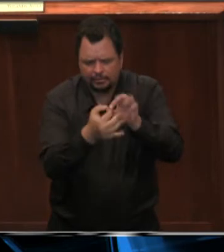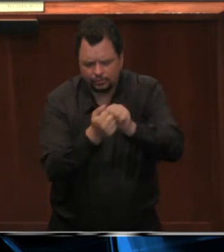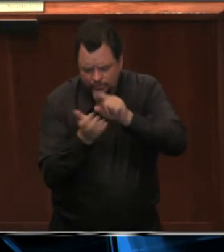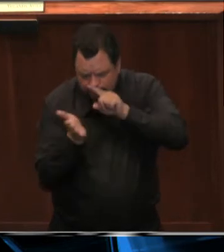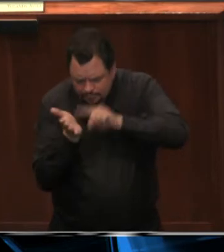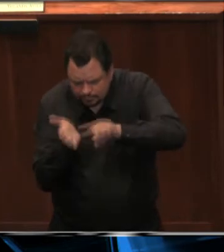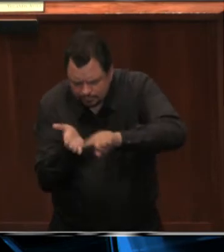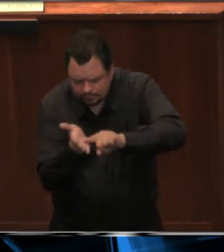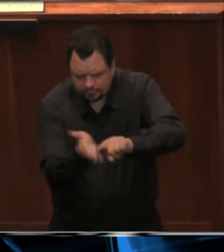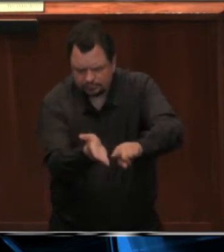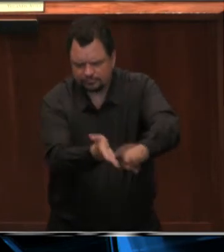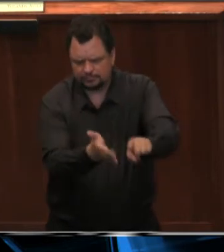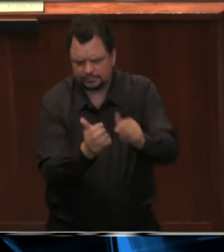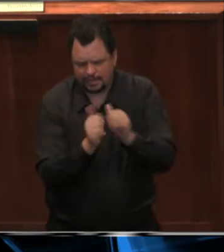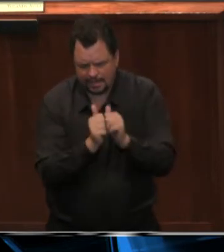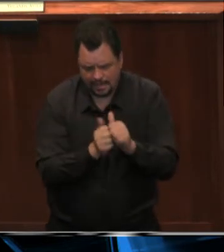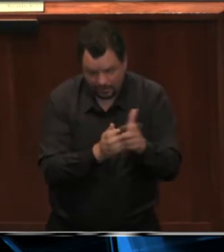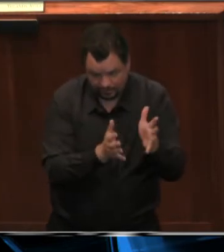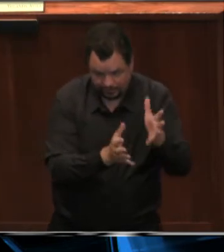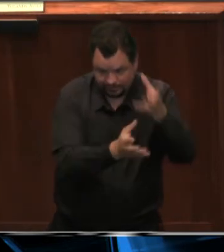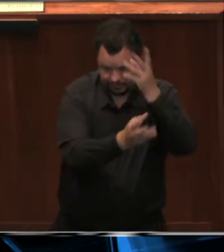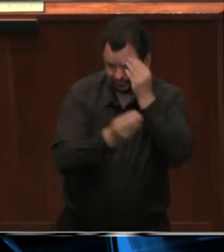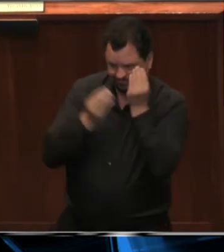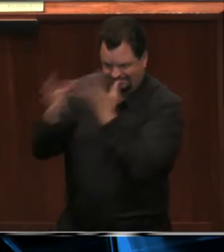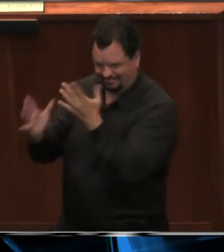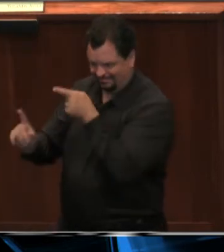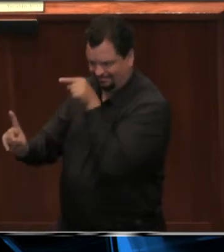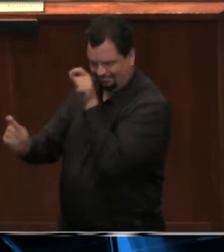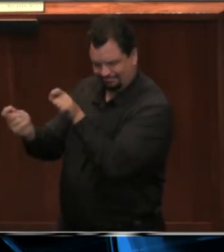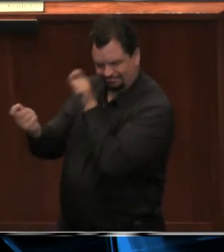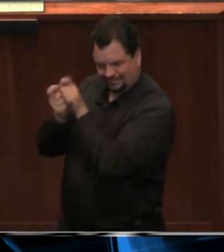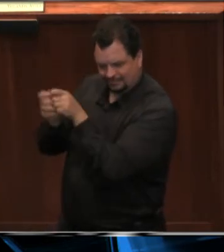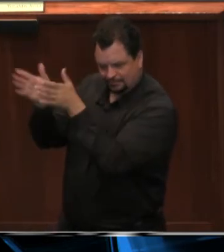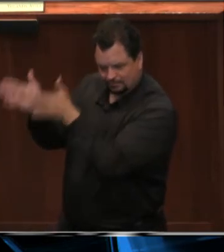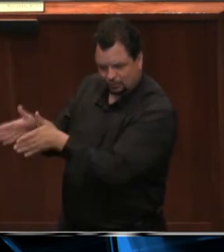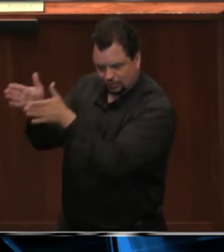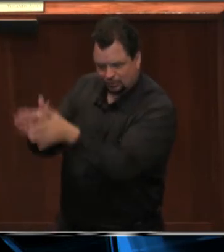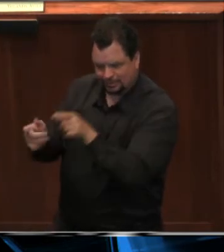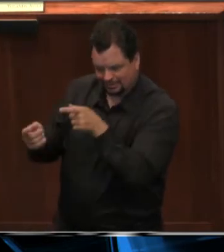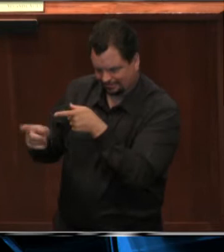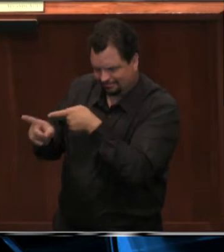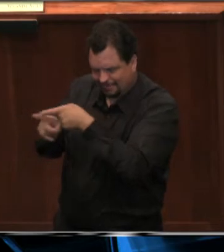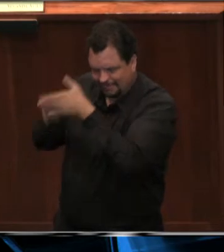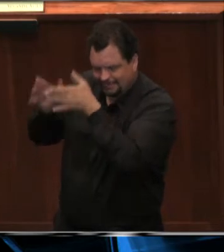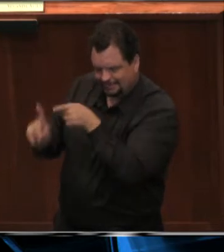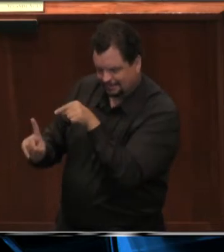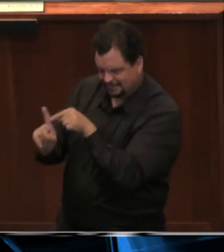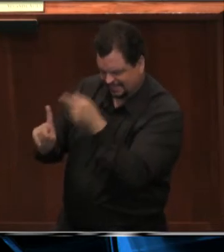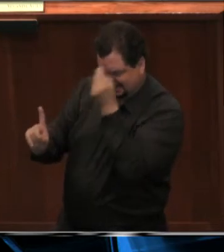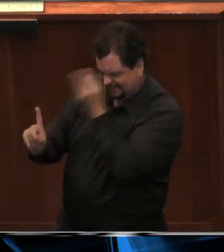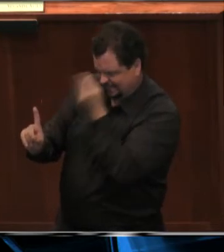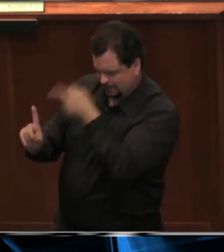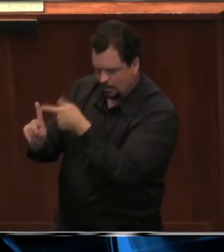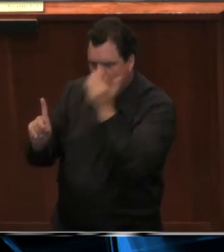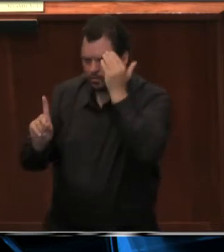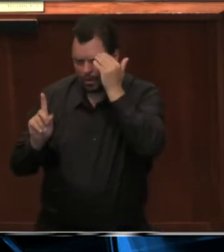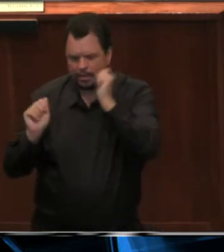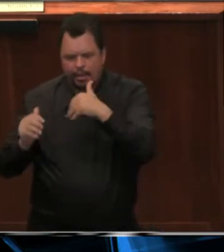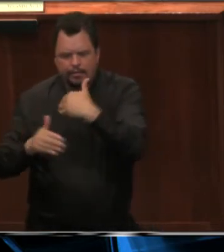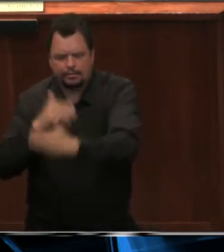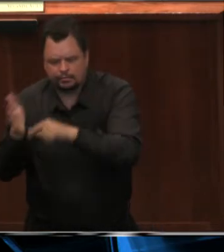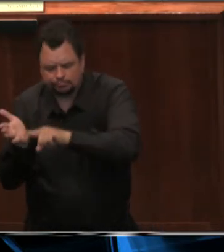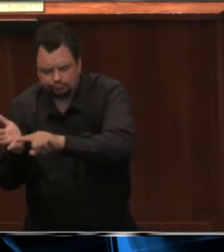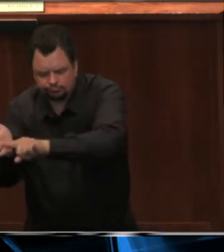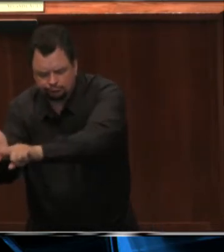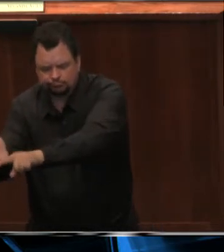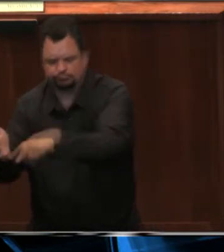contact notifications, because quarantine and isolation remains a cornerstone of this response, so that we can get people that good guidance,